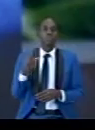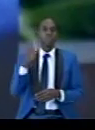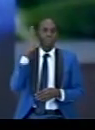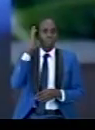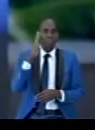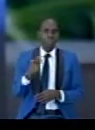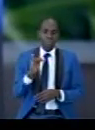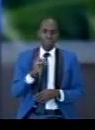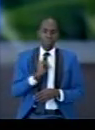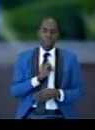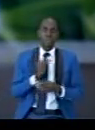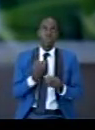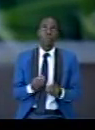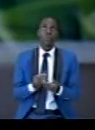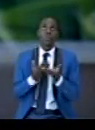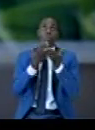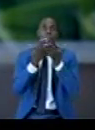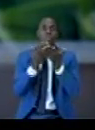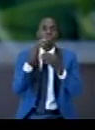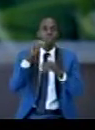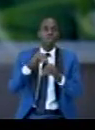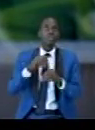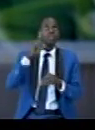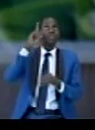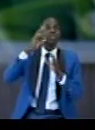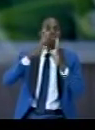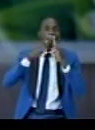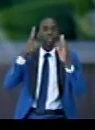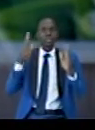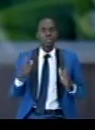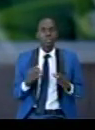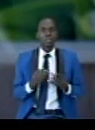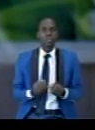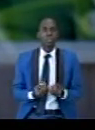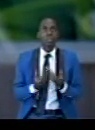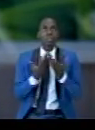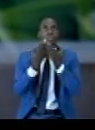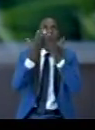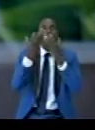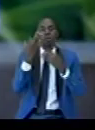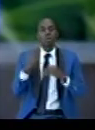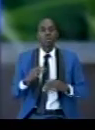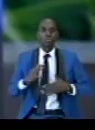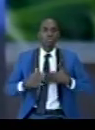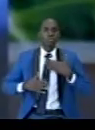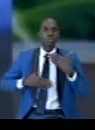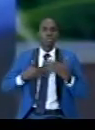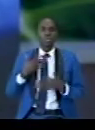I offer in his tabernacle the sacrifices of joy. I will